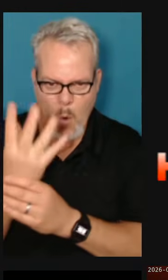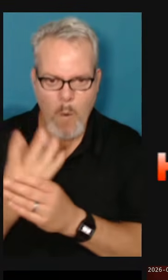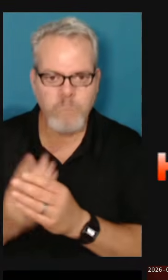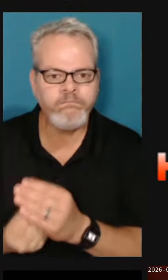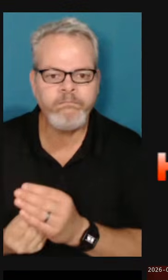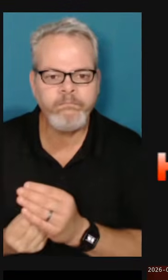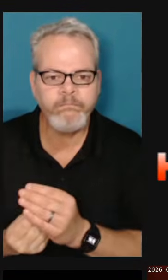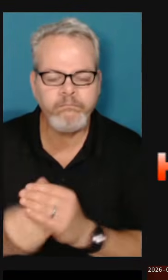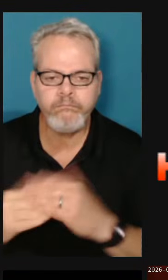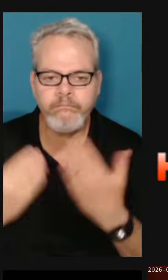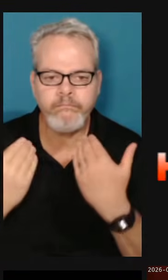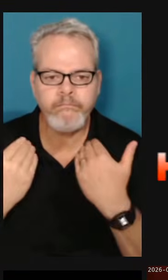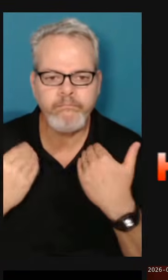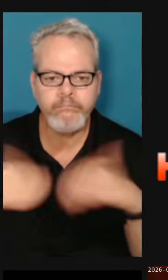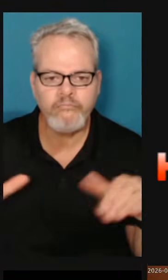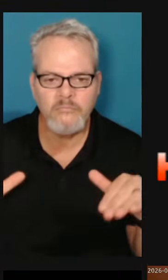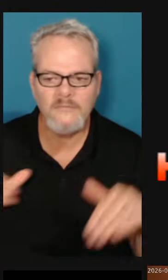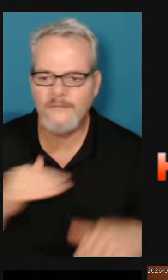lava. Eruption's over.